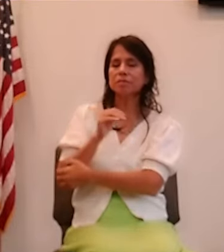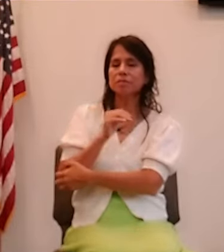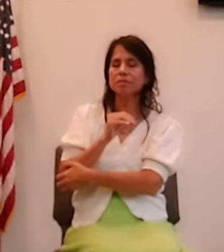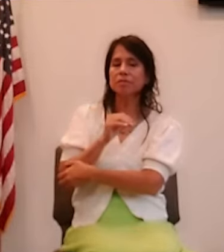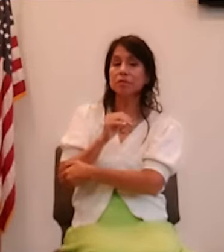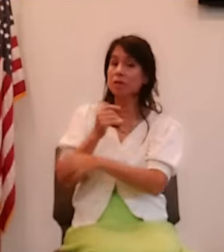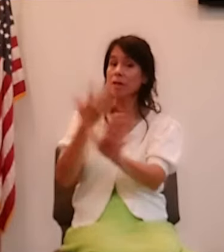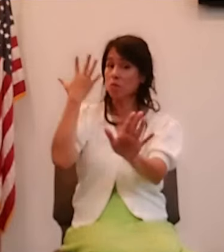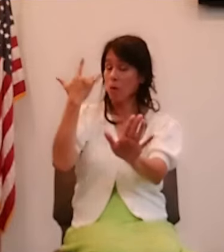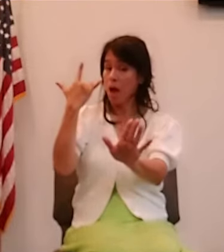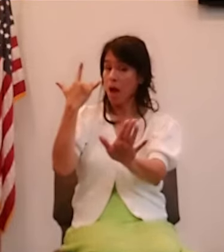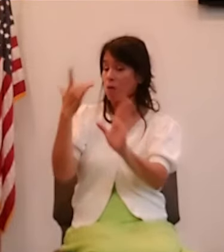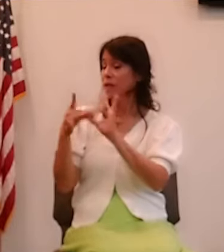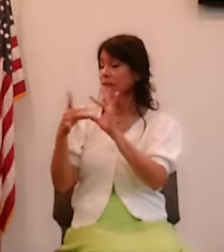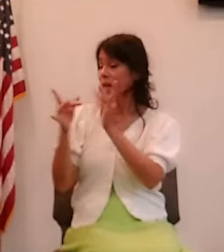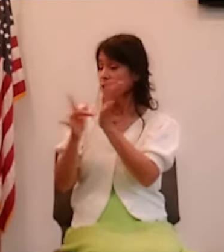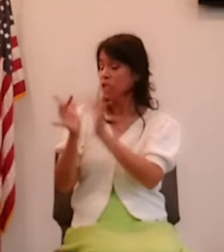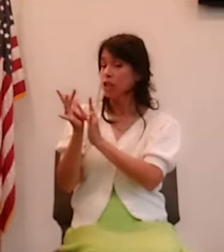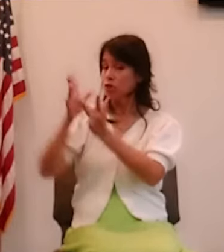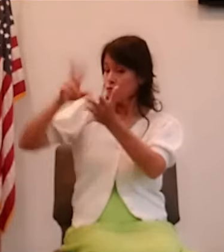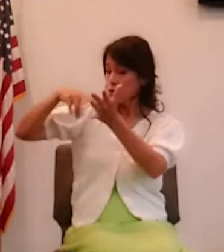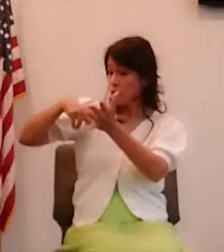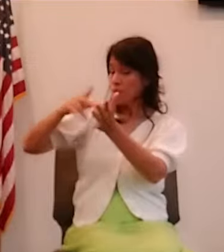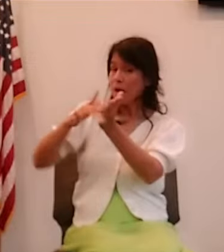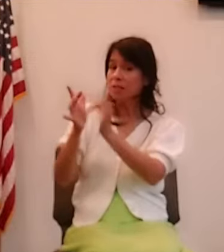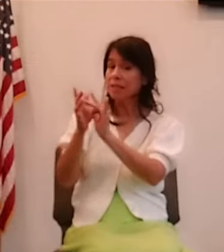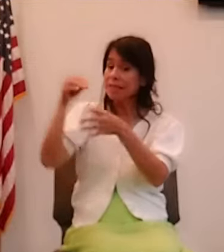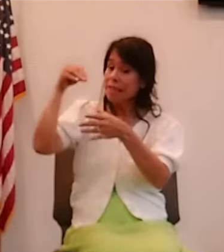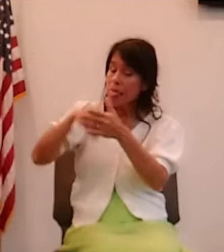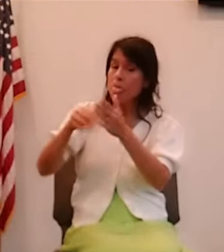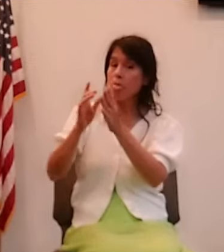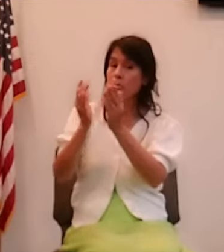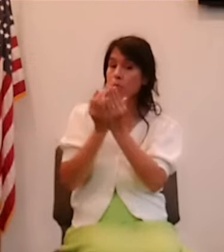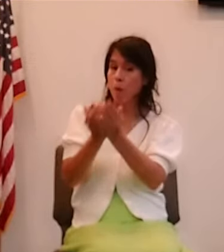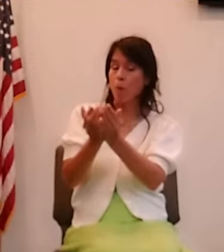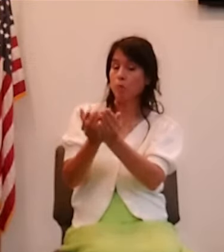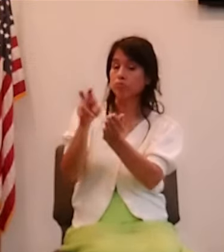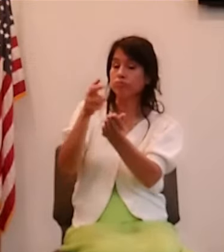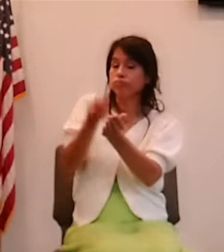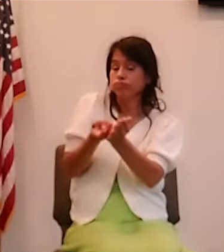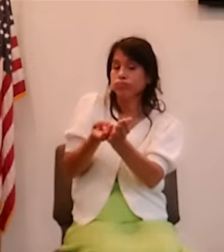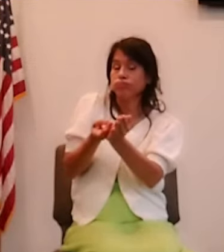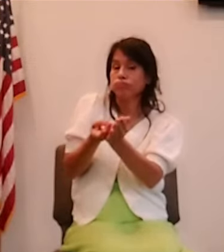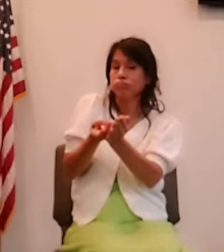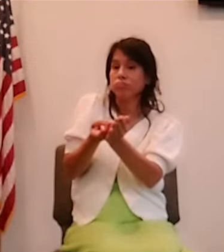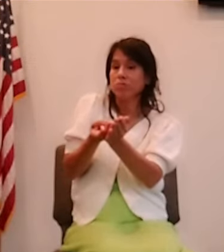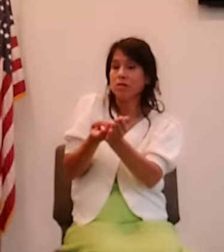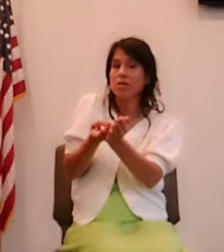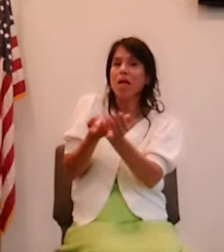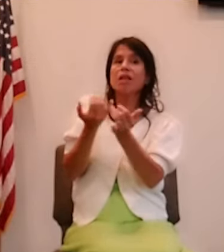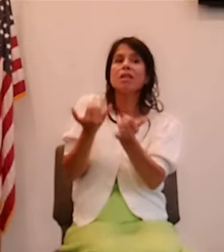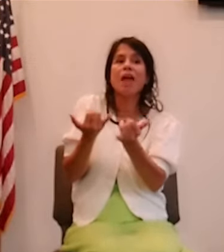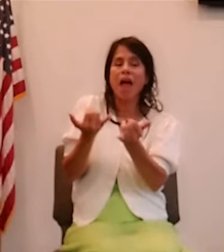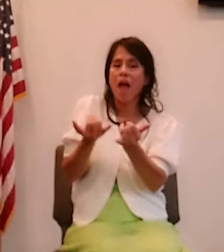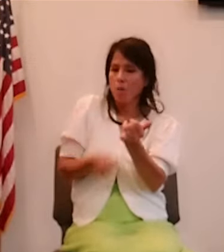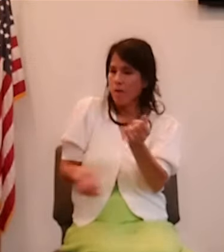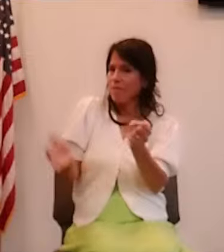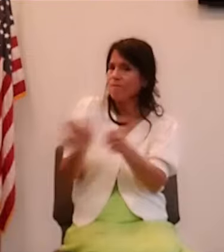name Jesus, and we read about Jesus in the boat, and now we have a clear pathway to